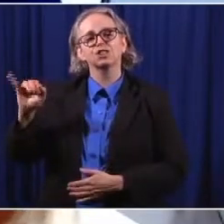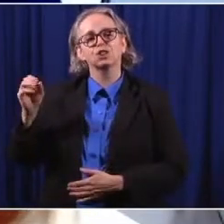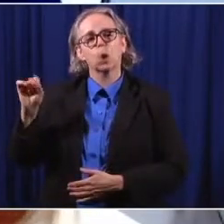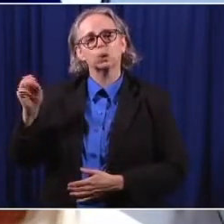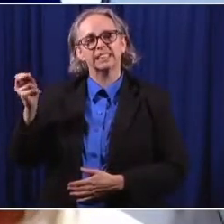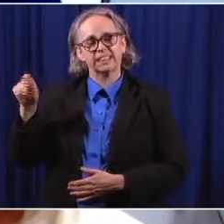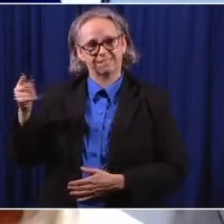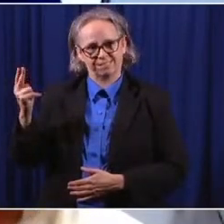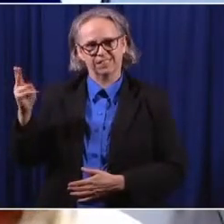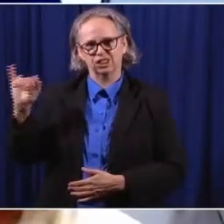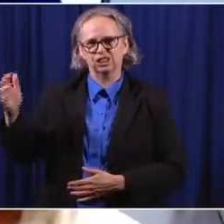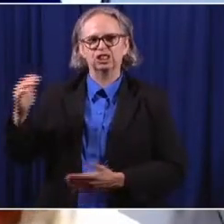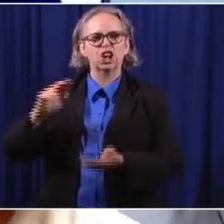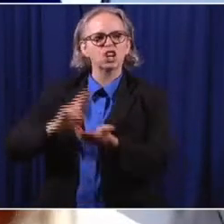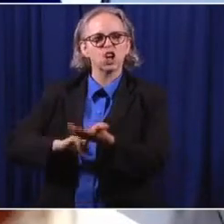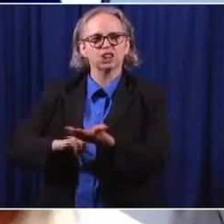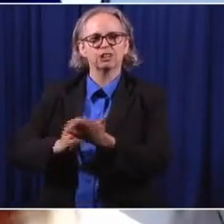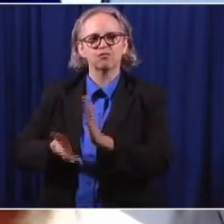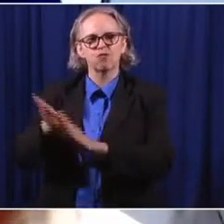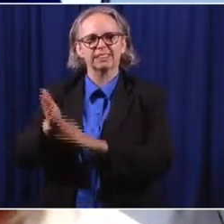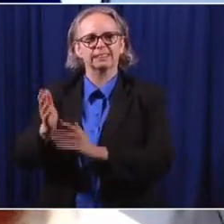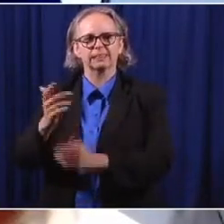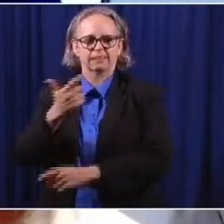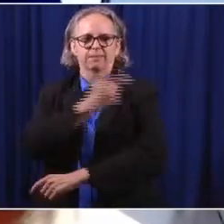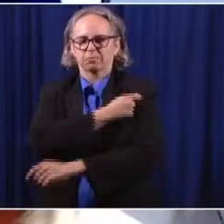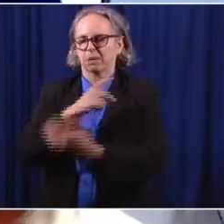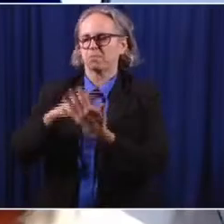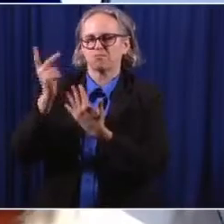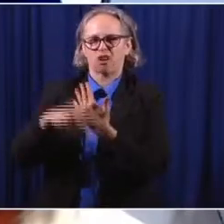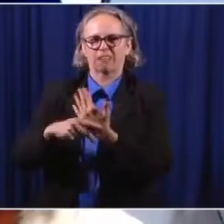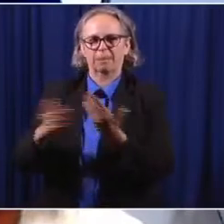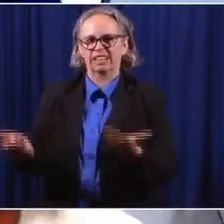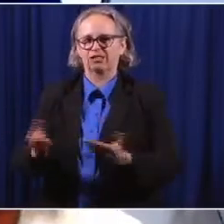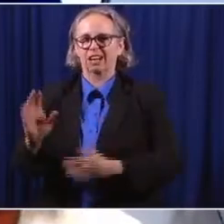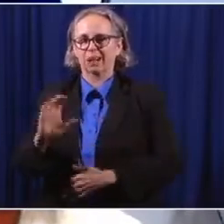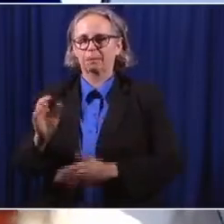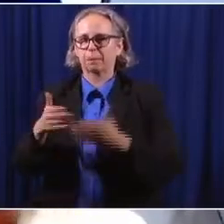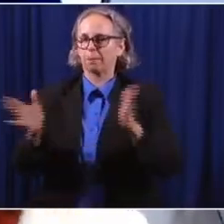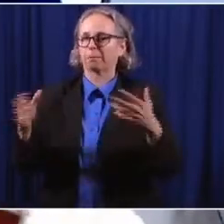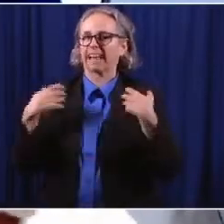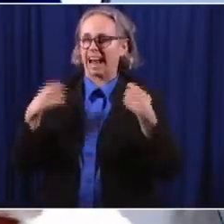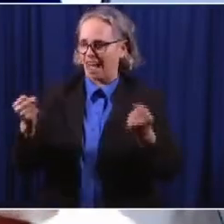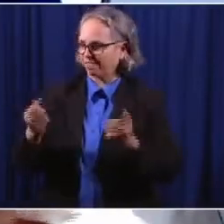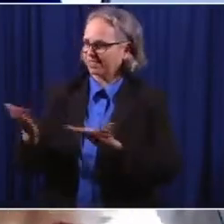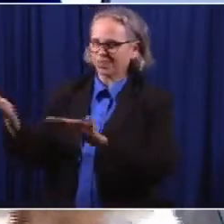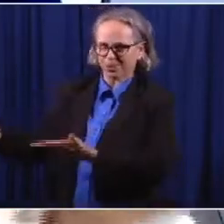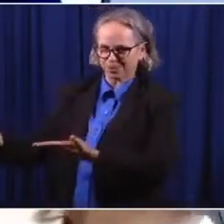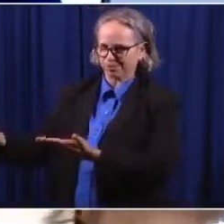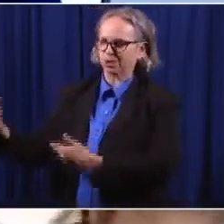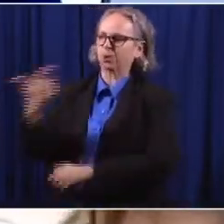immunization program manager here at Columbus Public Health. So she's going to give me a shot.